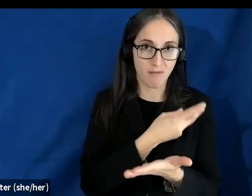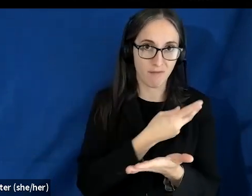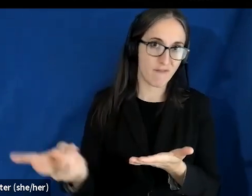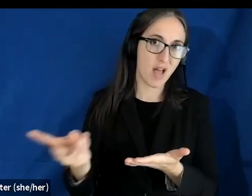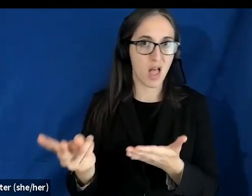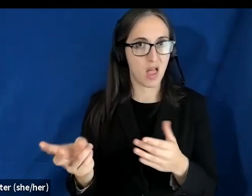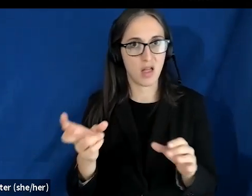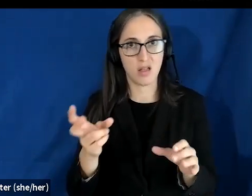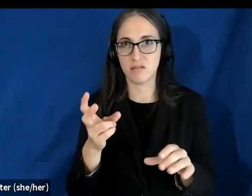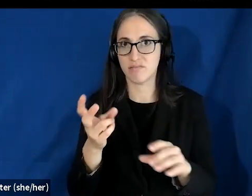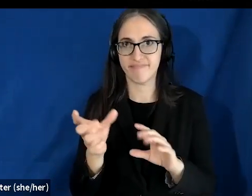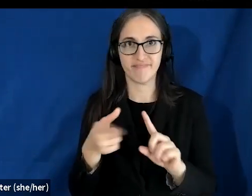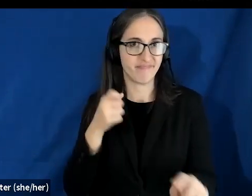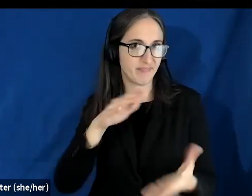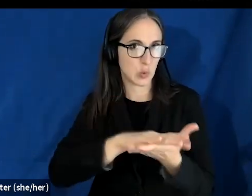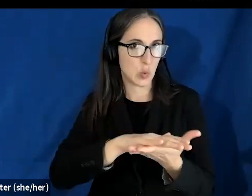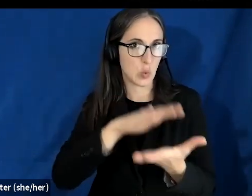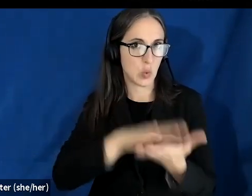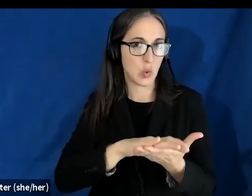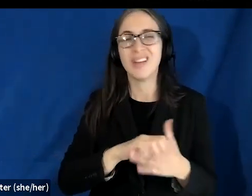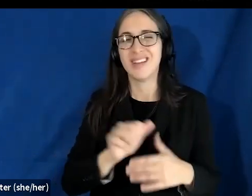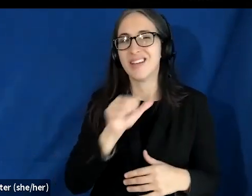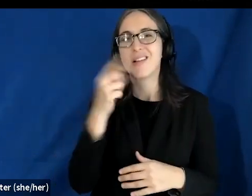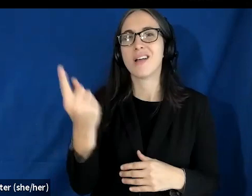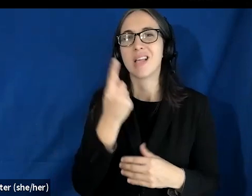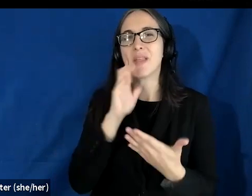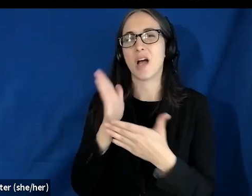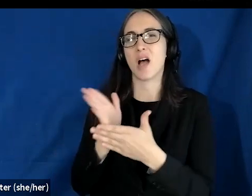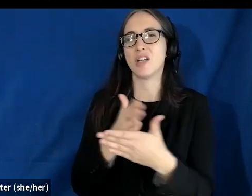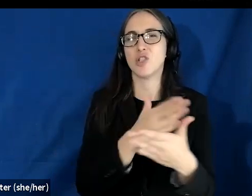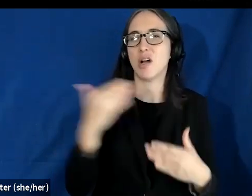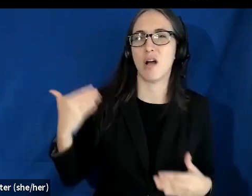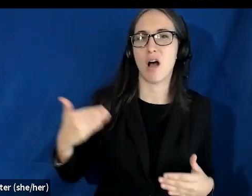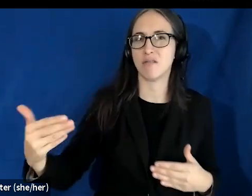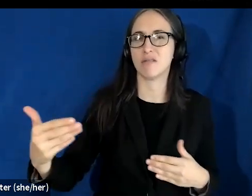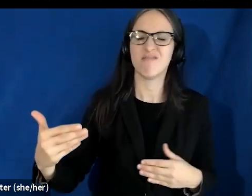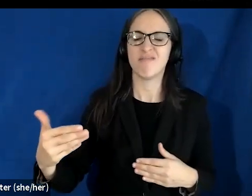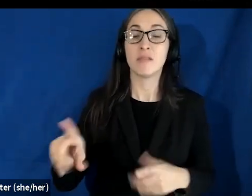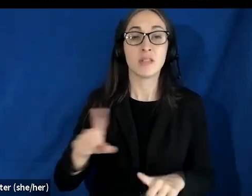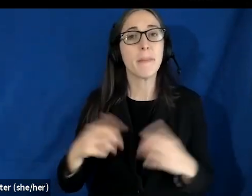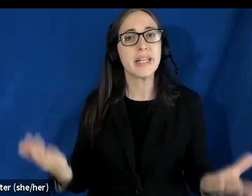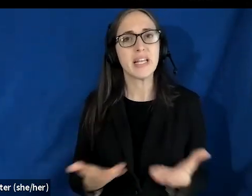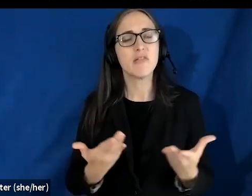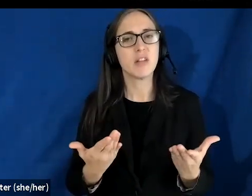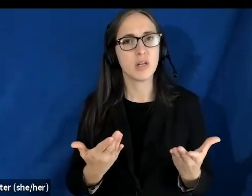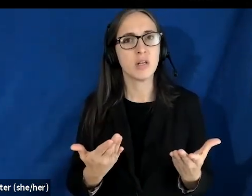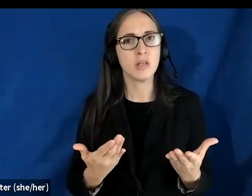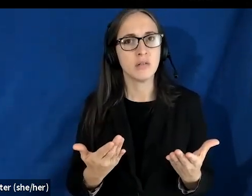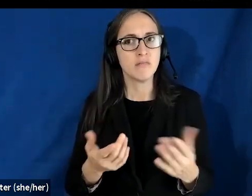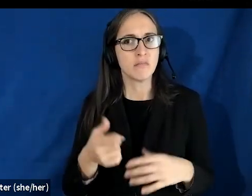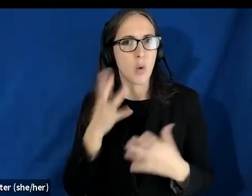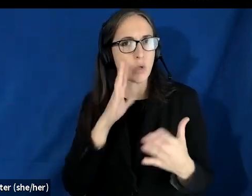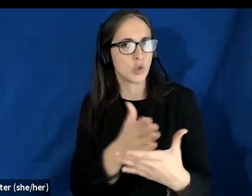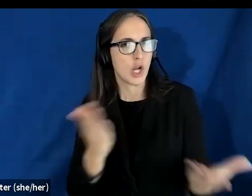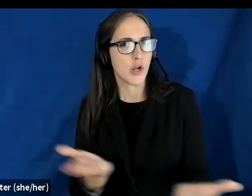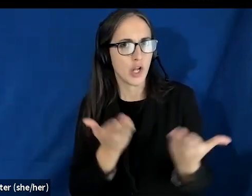this is not something that I actually share a lot, but I wanted to share it in this forum because it's filled with educators and it's